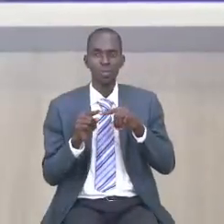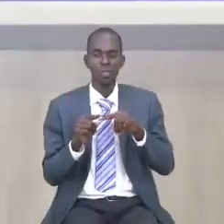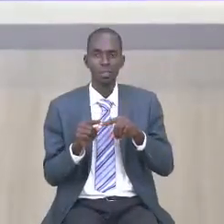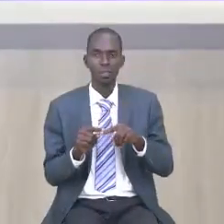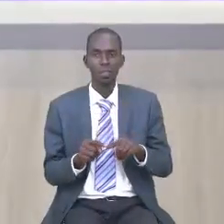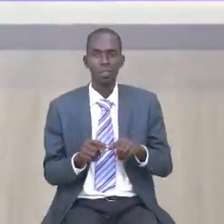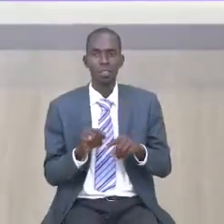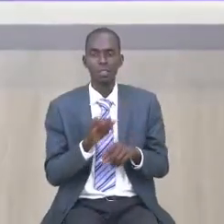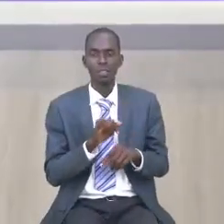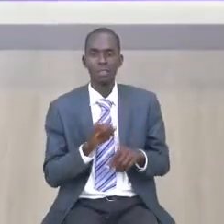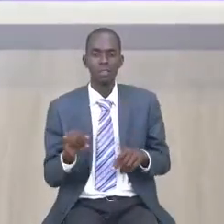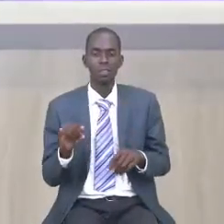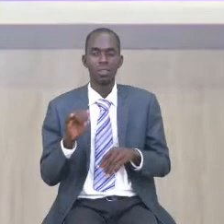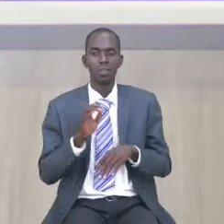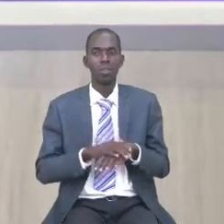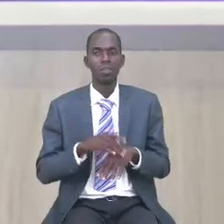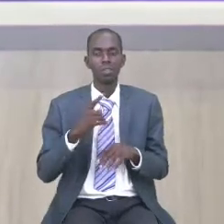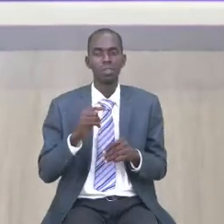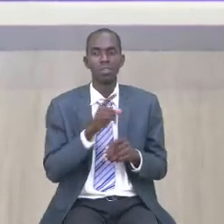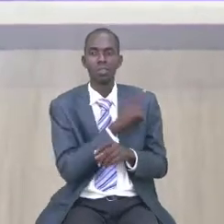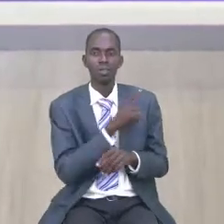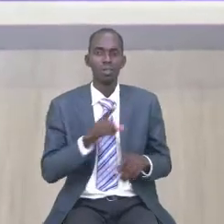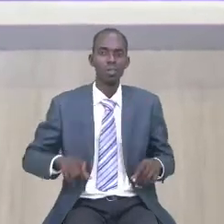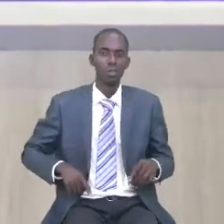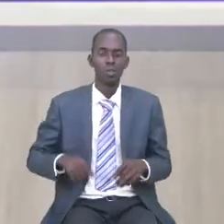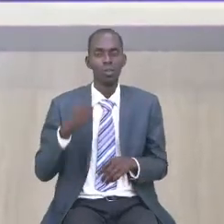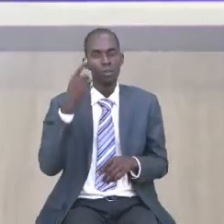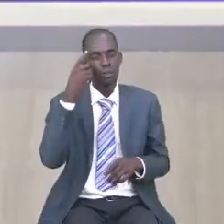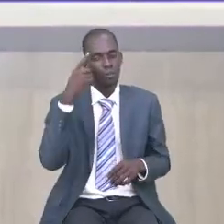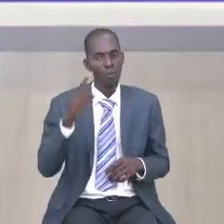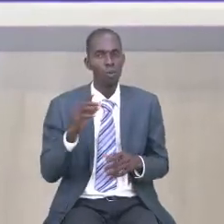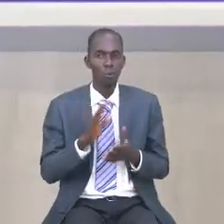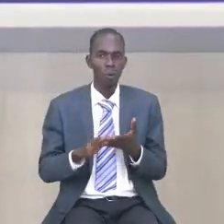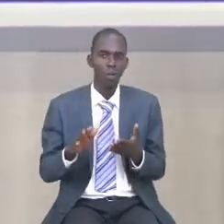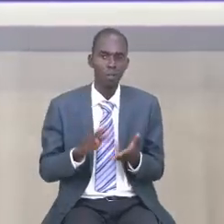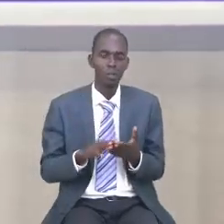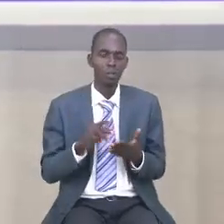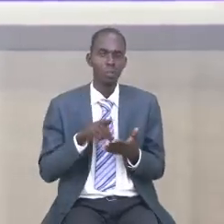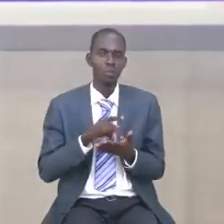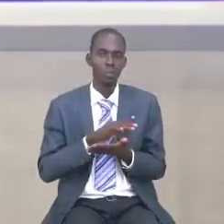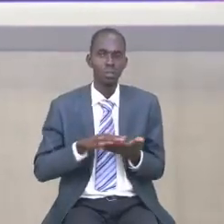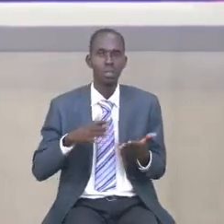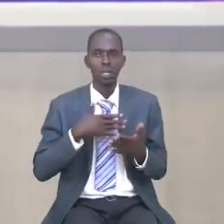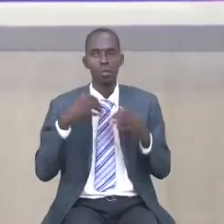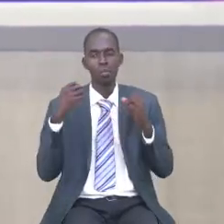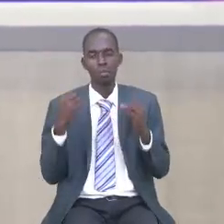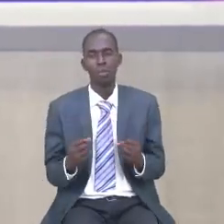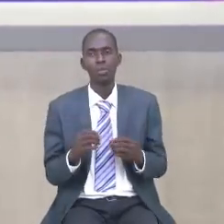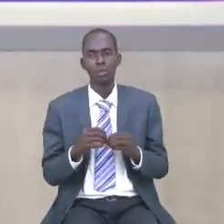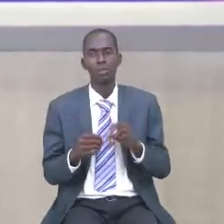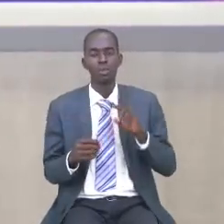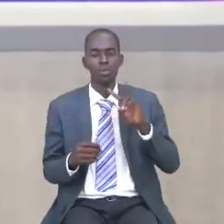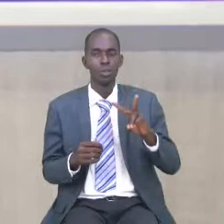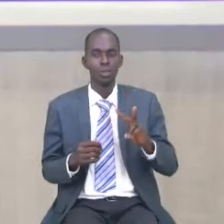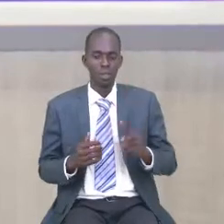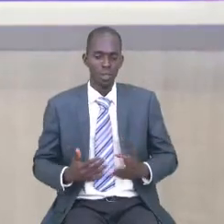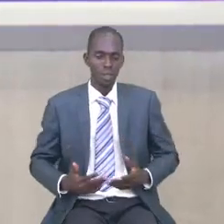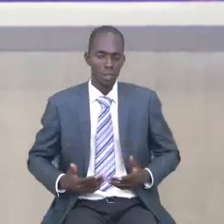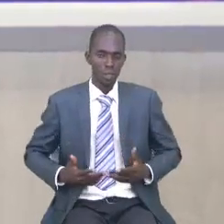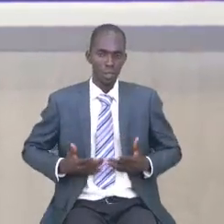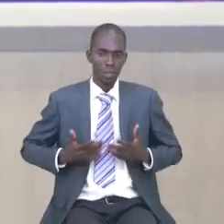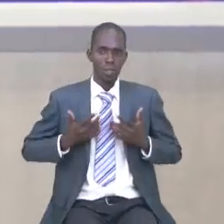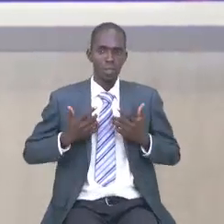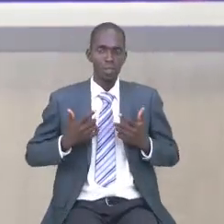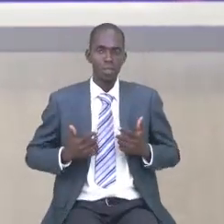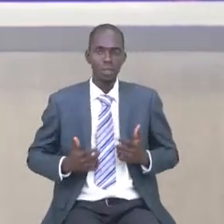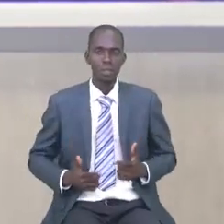for pardon, for purity, for power. Number two, live for the Lord